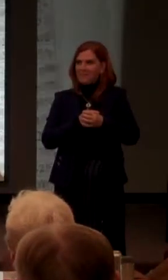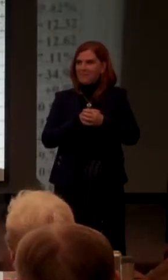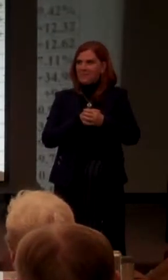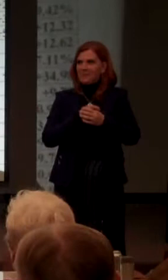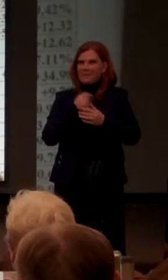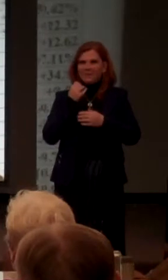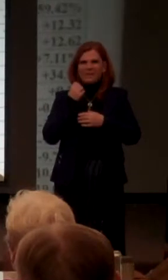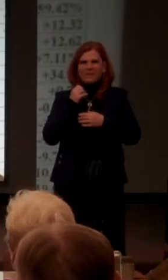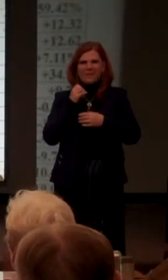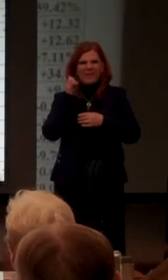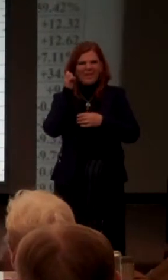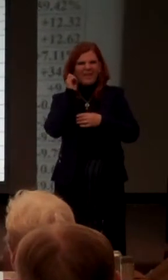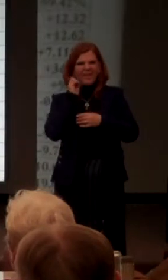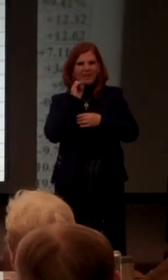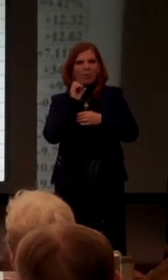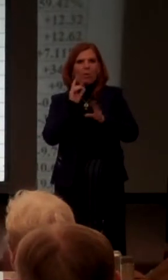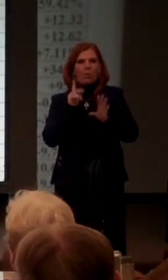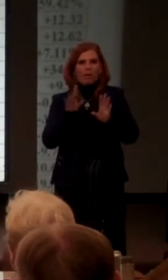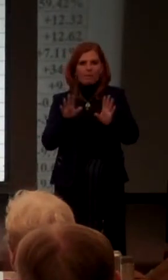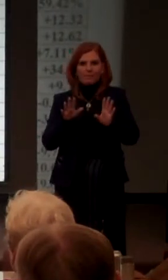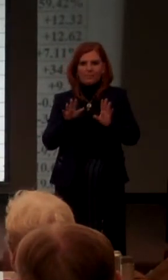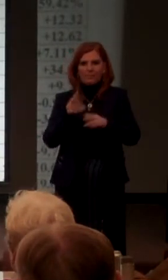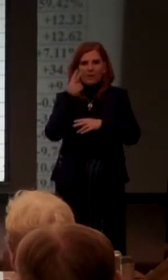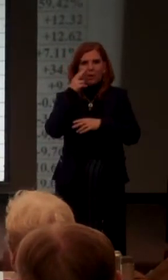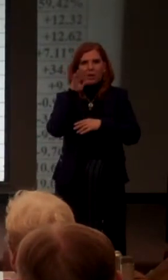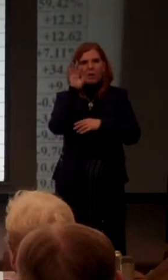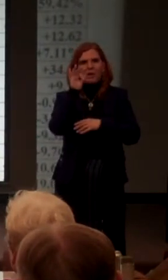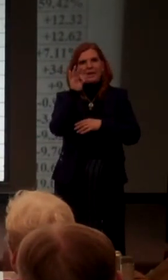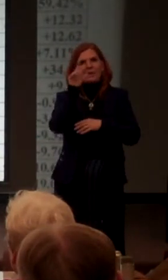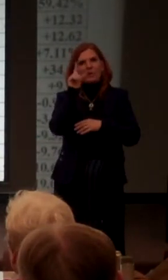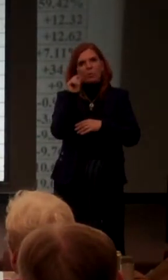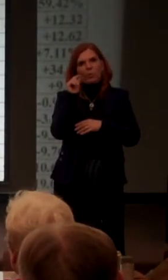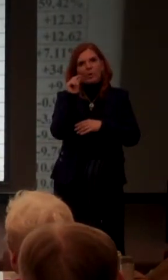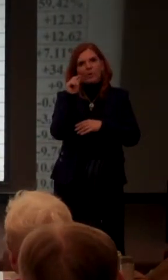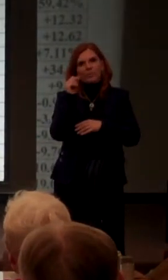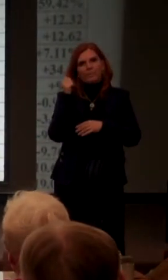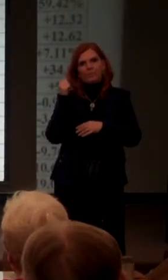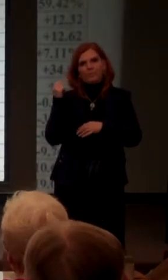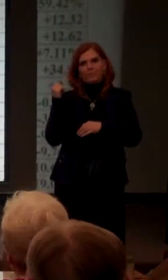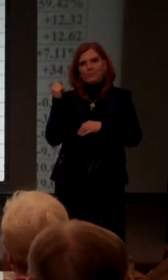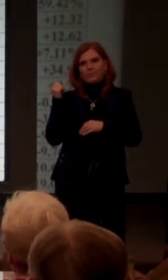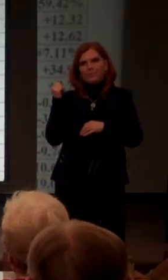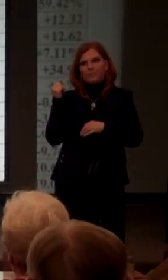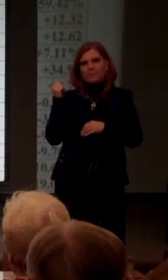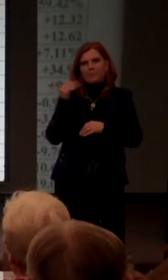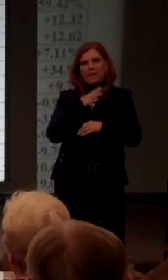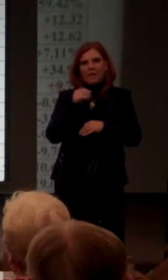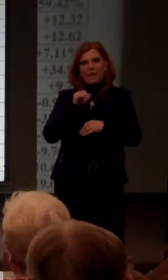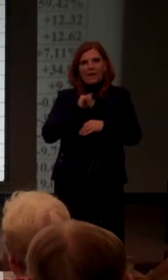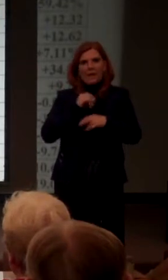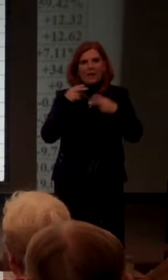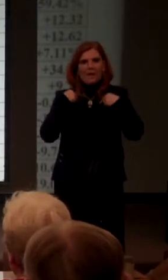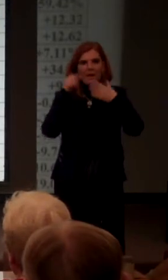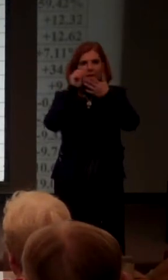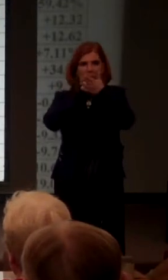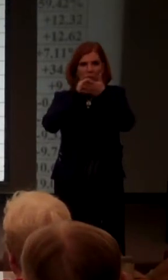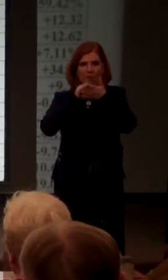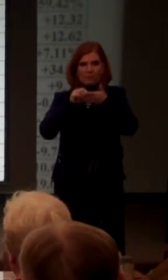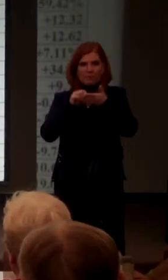She's going, or he is. Okay. Look at 1920. And I have written in